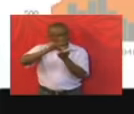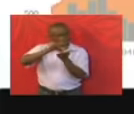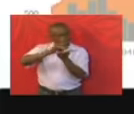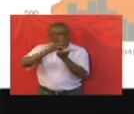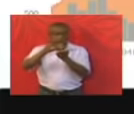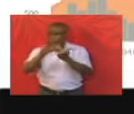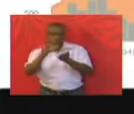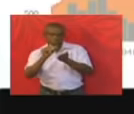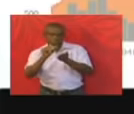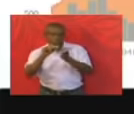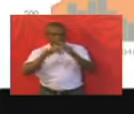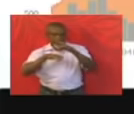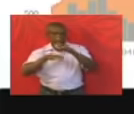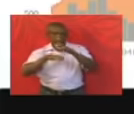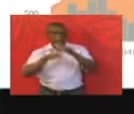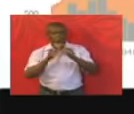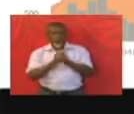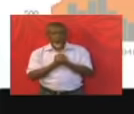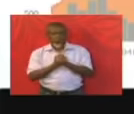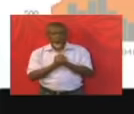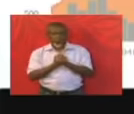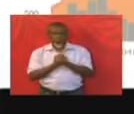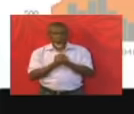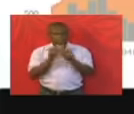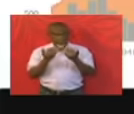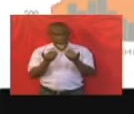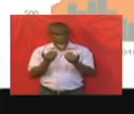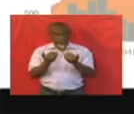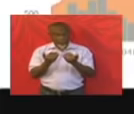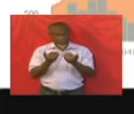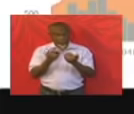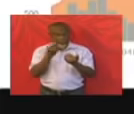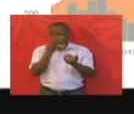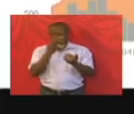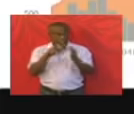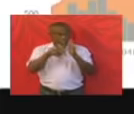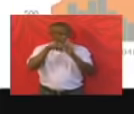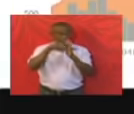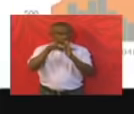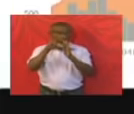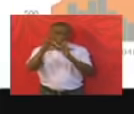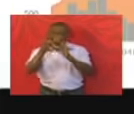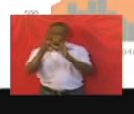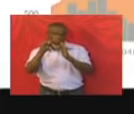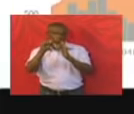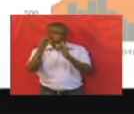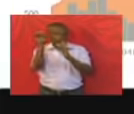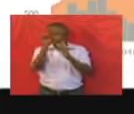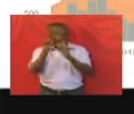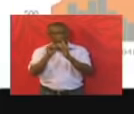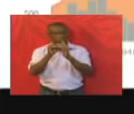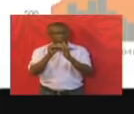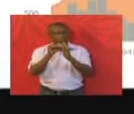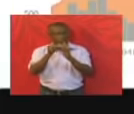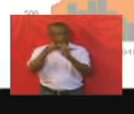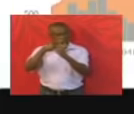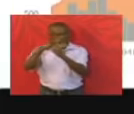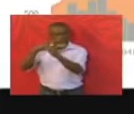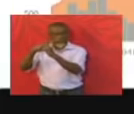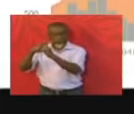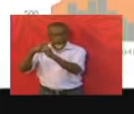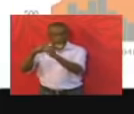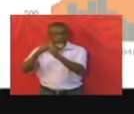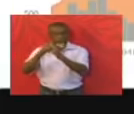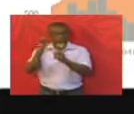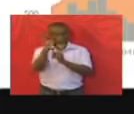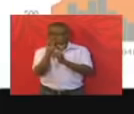and August, and now we're looking at high 20s, low 30s as our current positivity, and we keep an eye